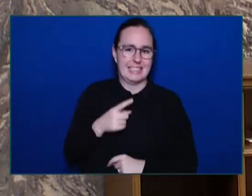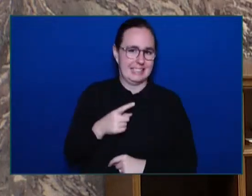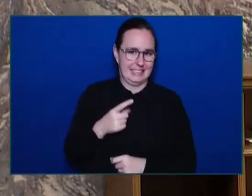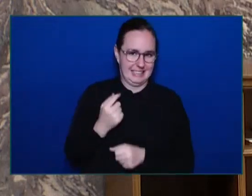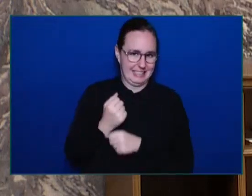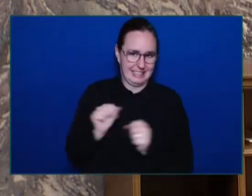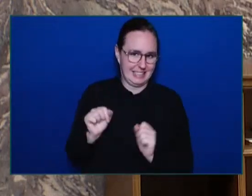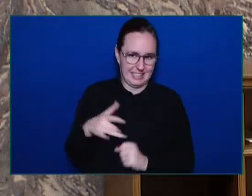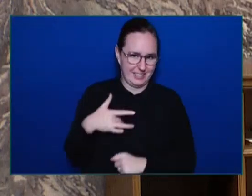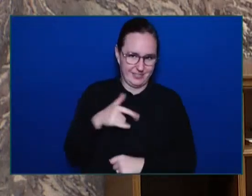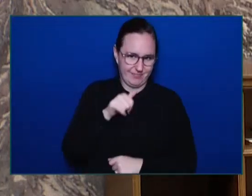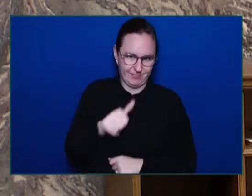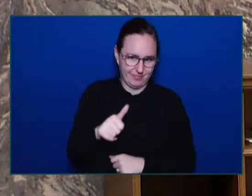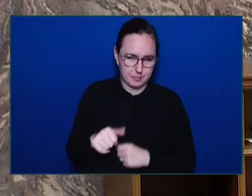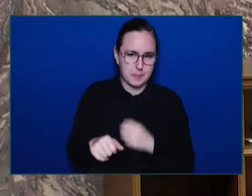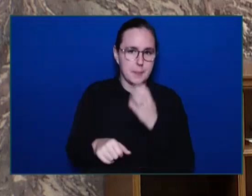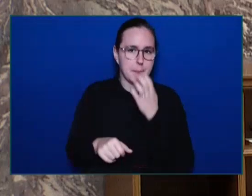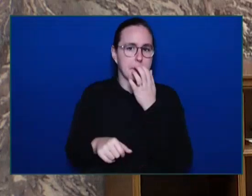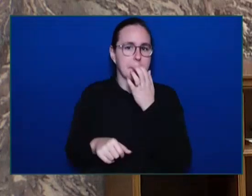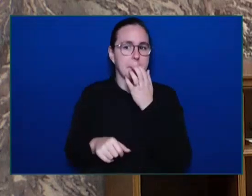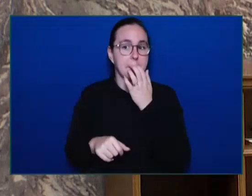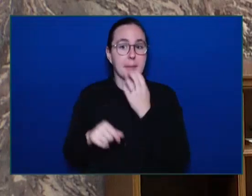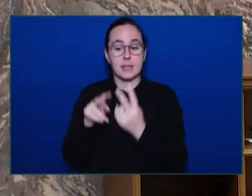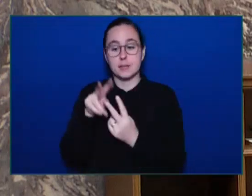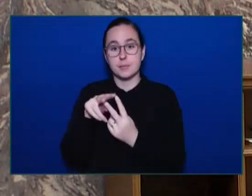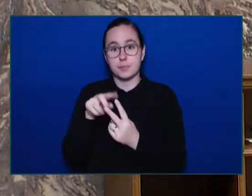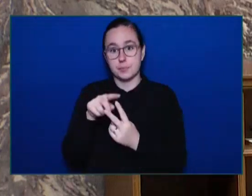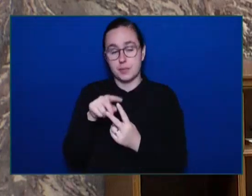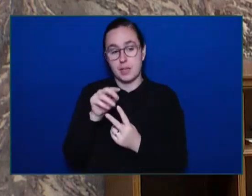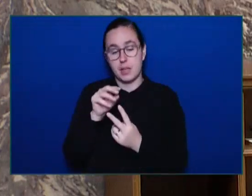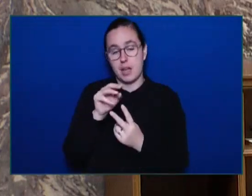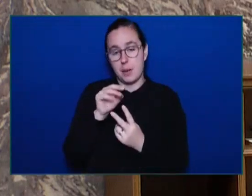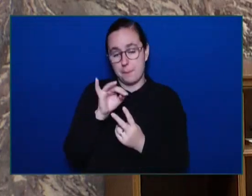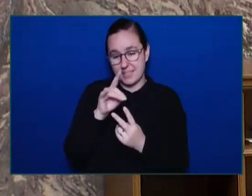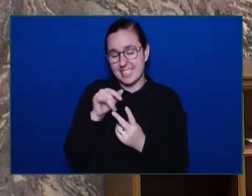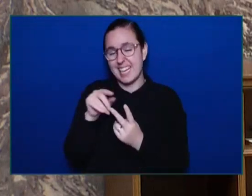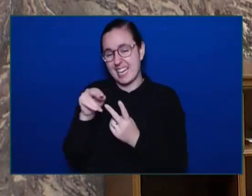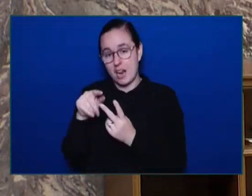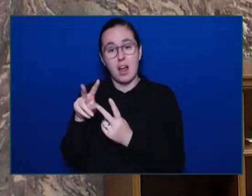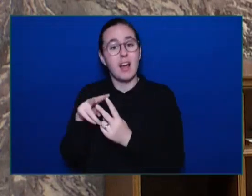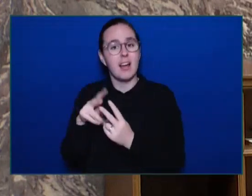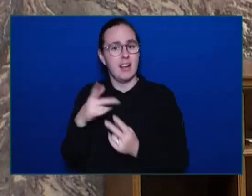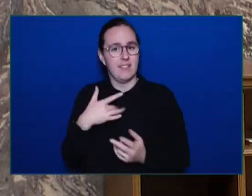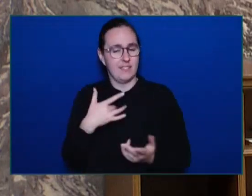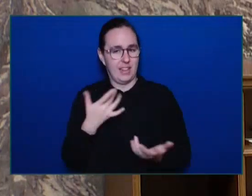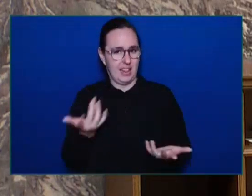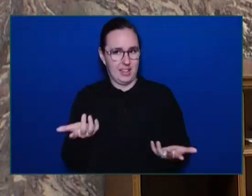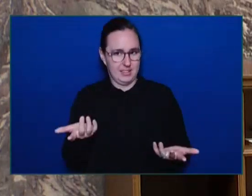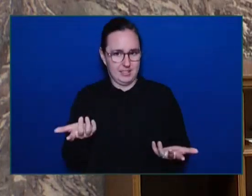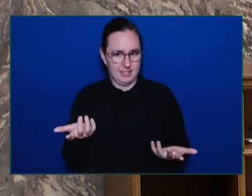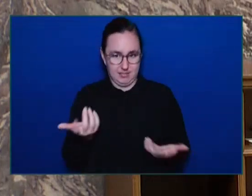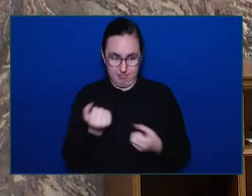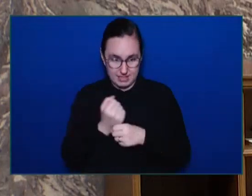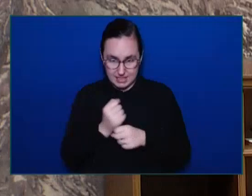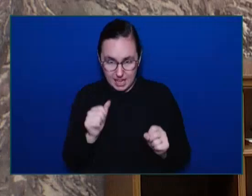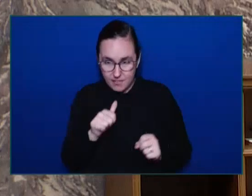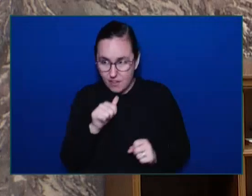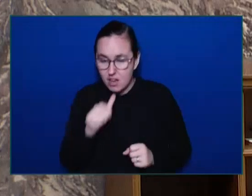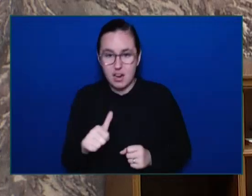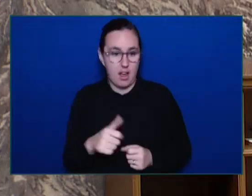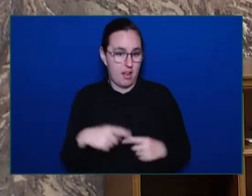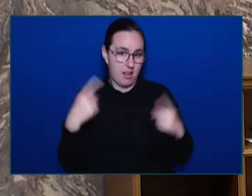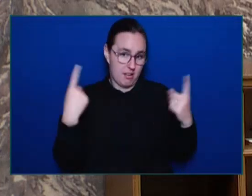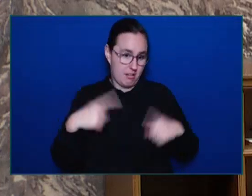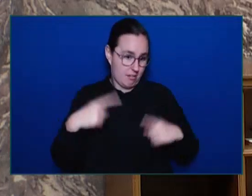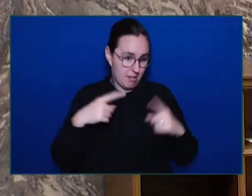and I quote, "We are constantly being threatened and called names. Some individuals have threatened to slit our throats and rape